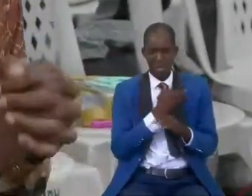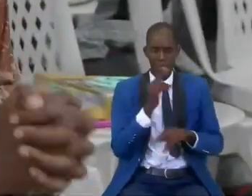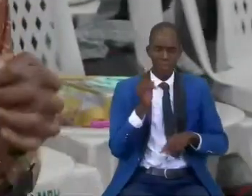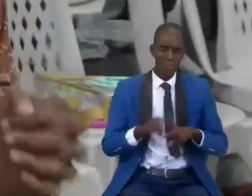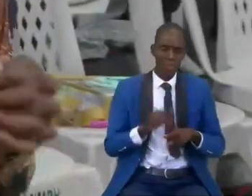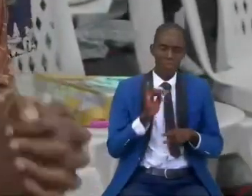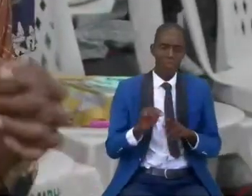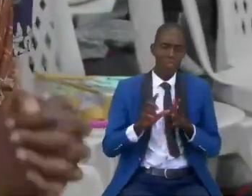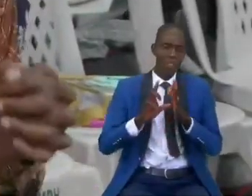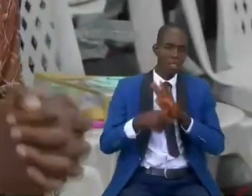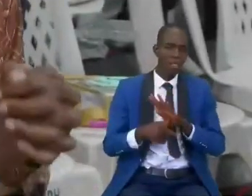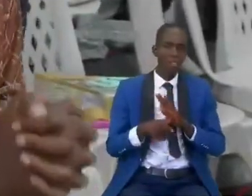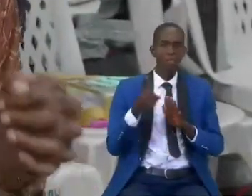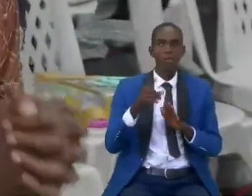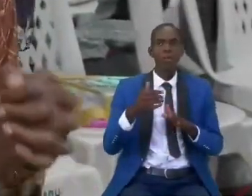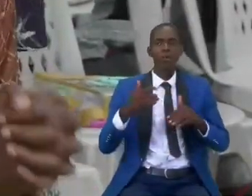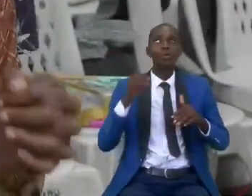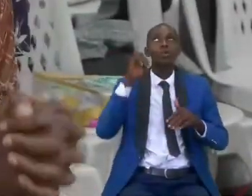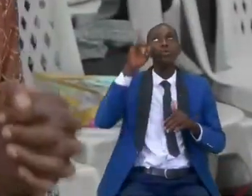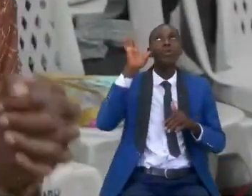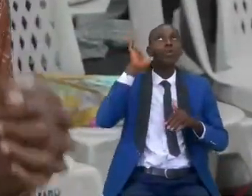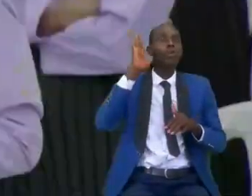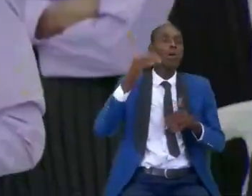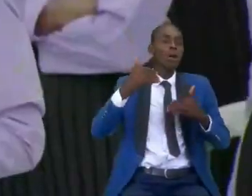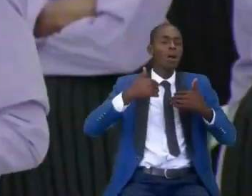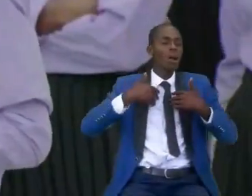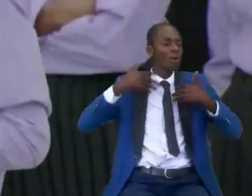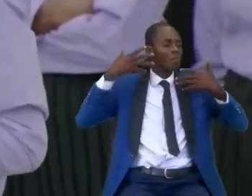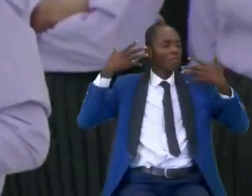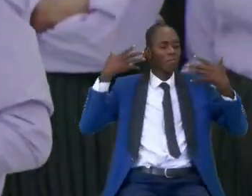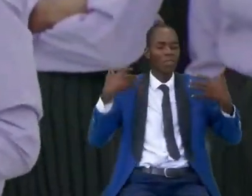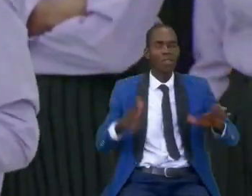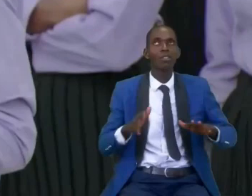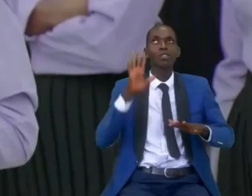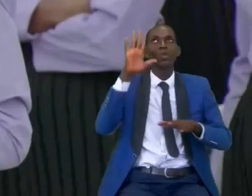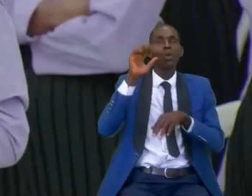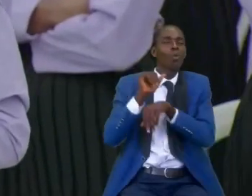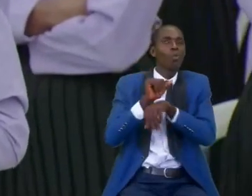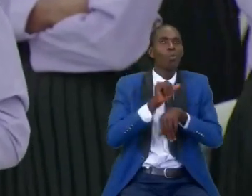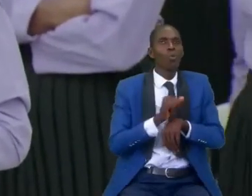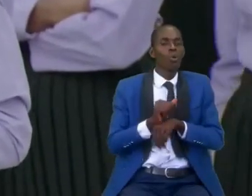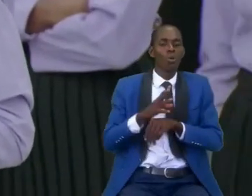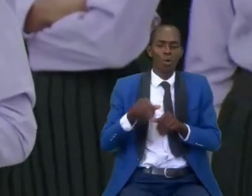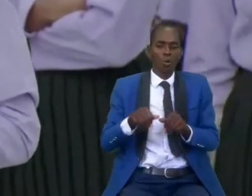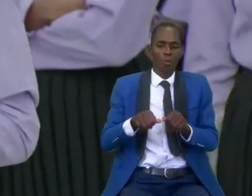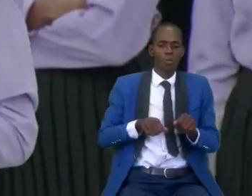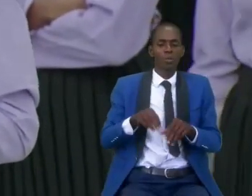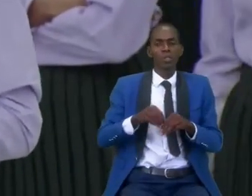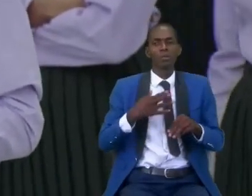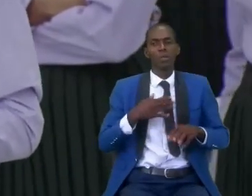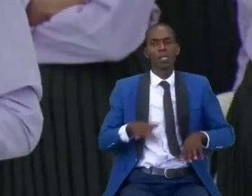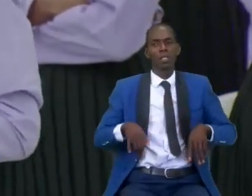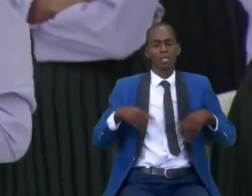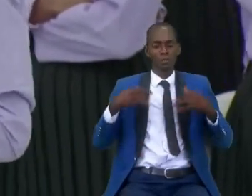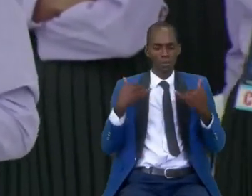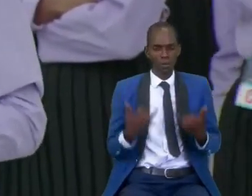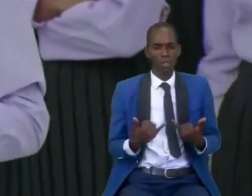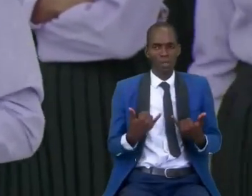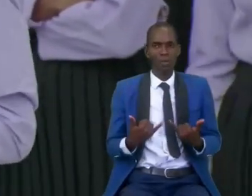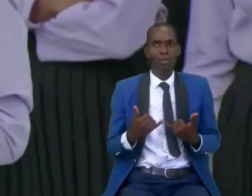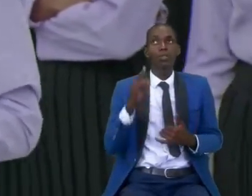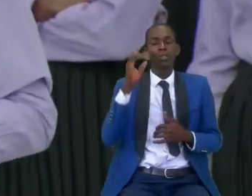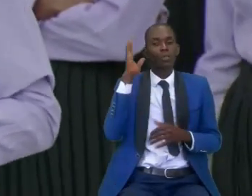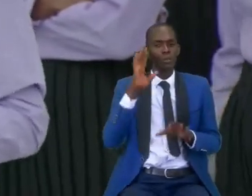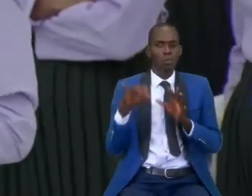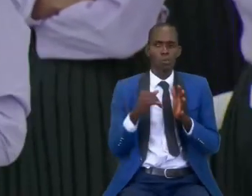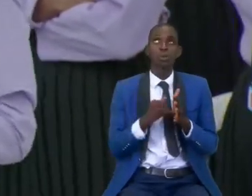your operation in my life even now. He will do it. He will do it. It's a God that cannot fail. He